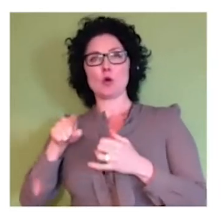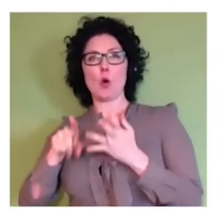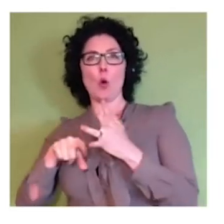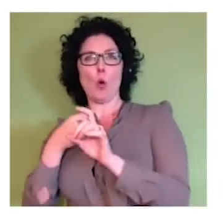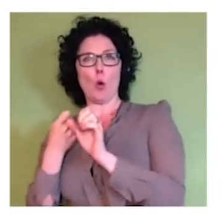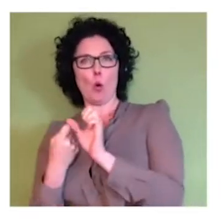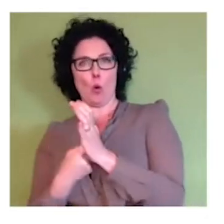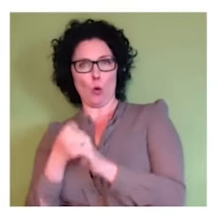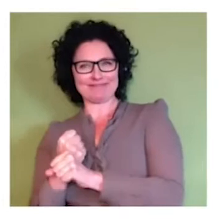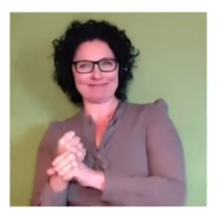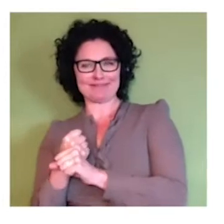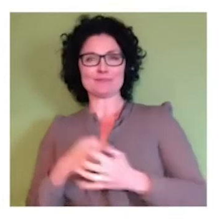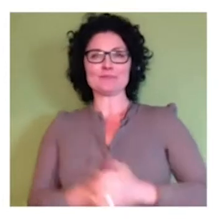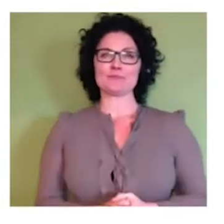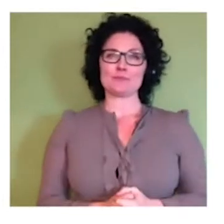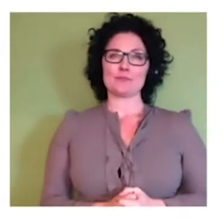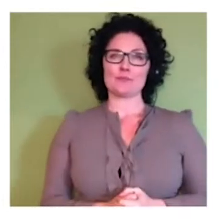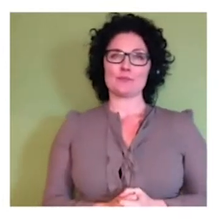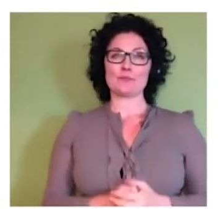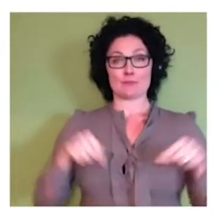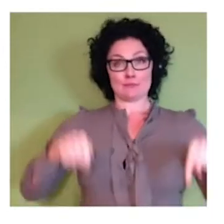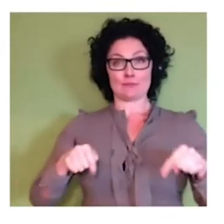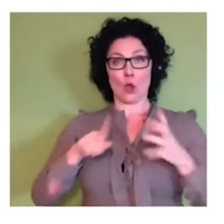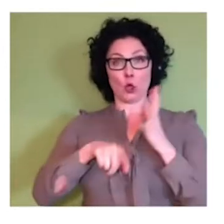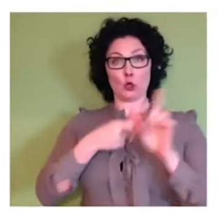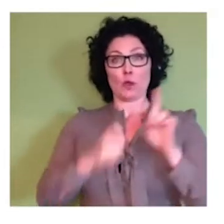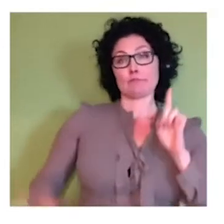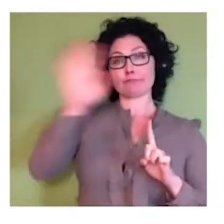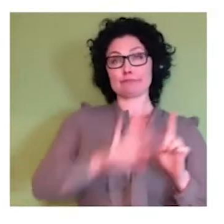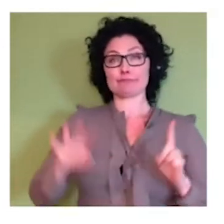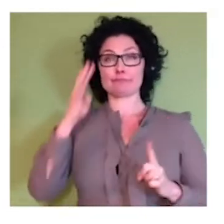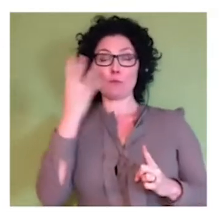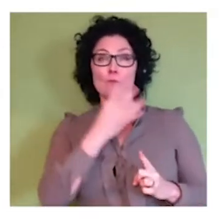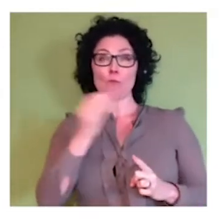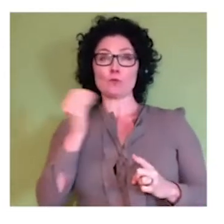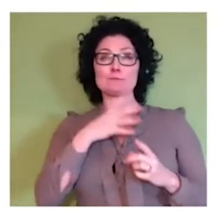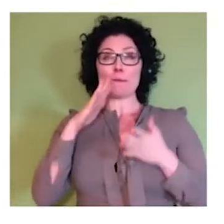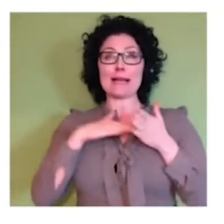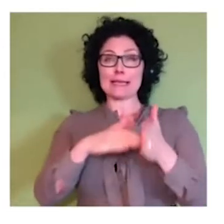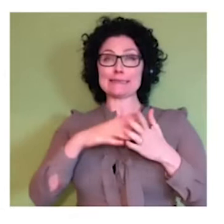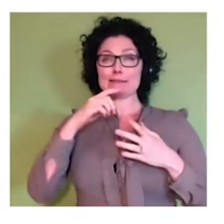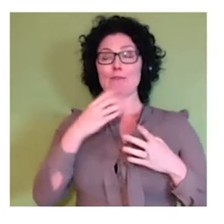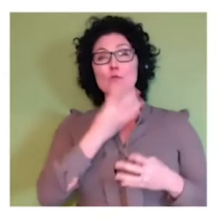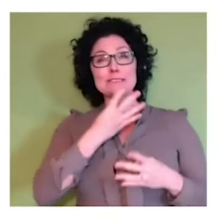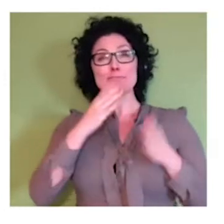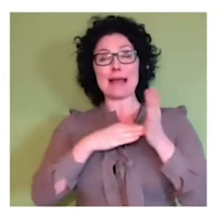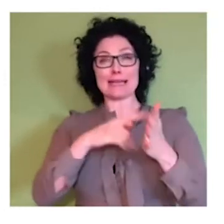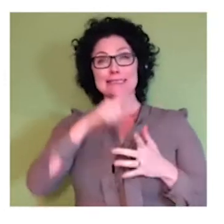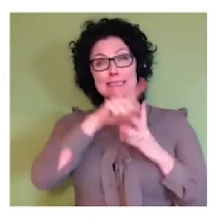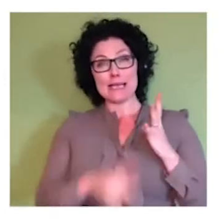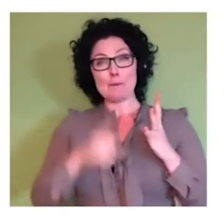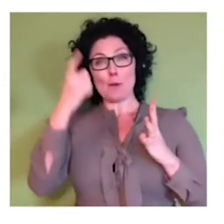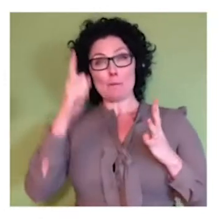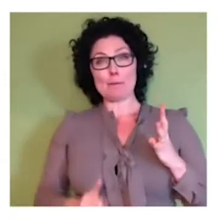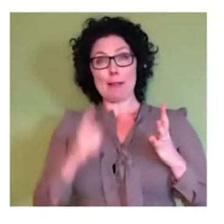So in the UK, there is around 14 million disabled people. So that's 1 in 5. 40% of households have at